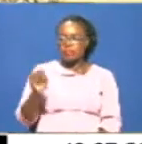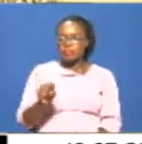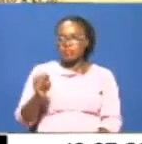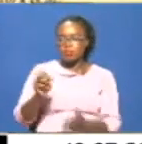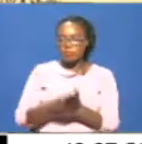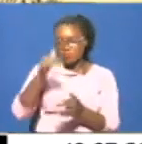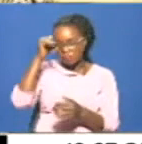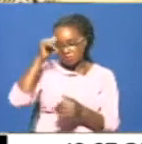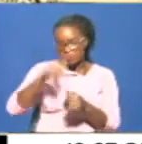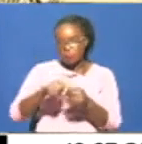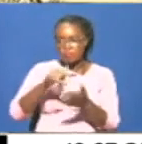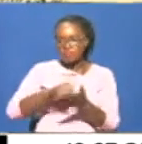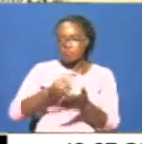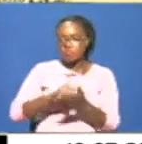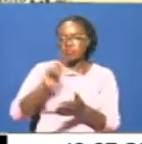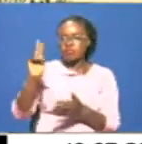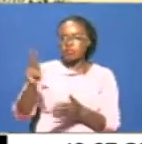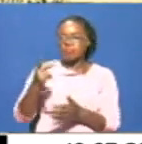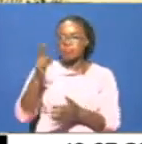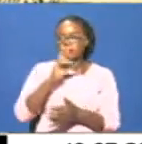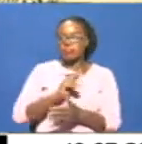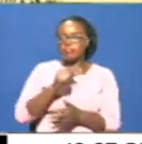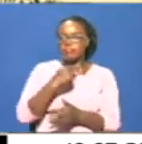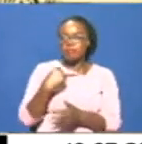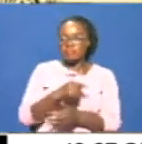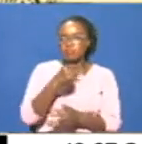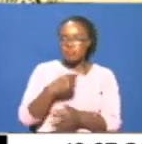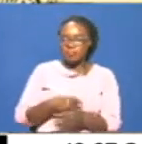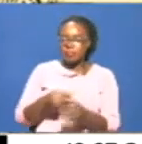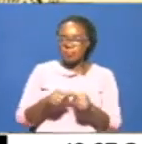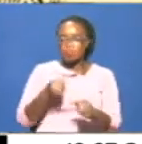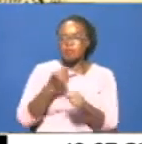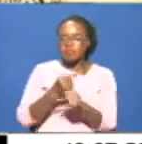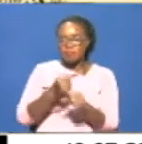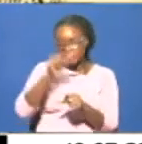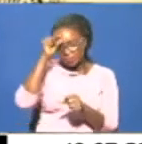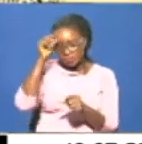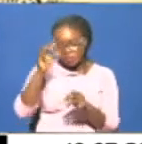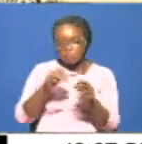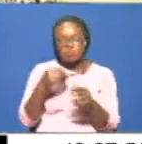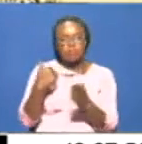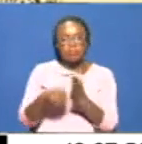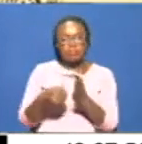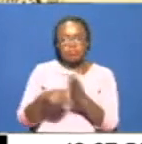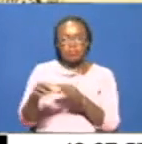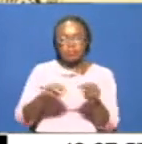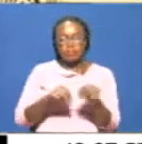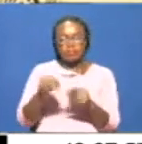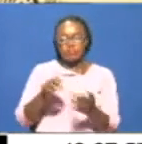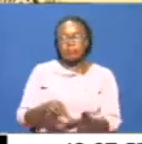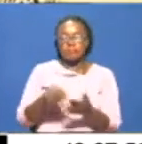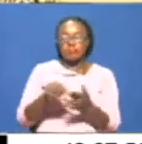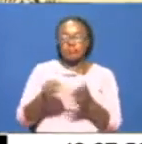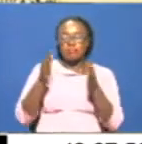include Kenya Red Cross for continuing to work with the government in disaster management and especially